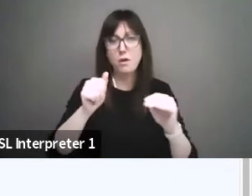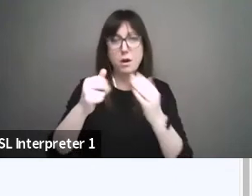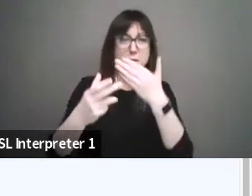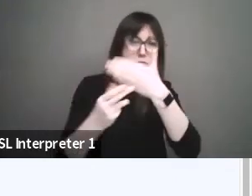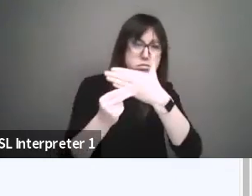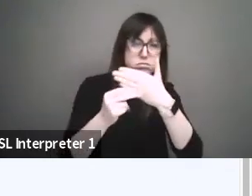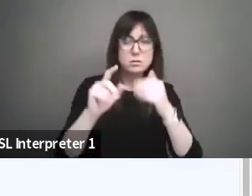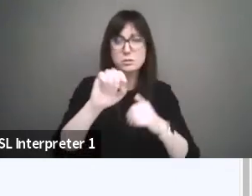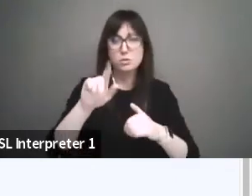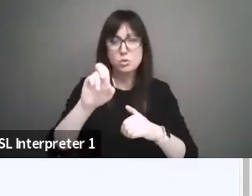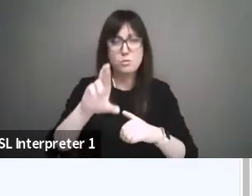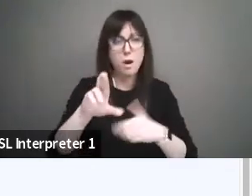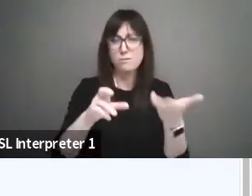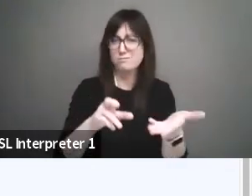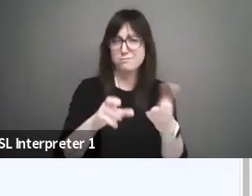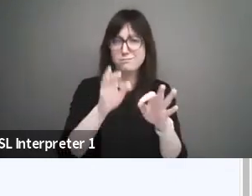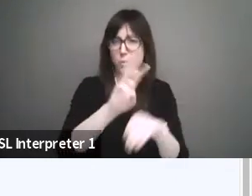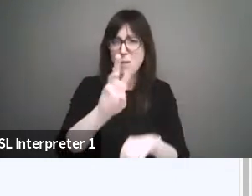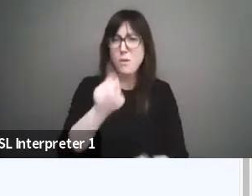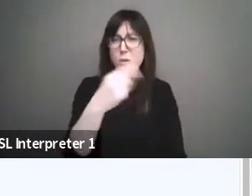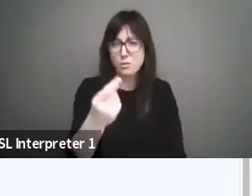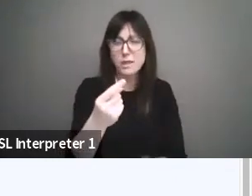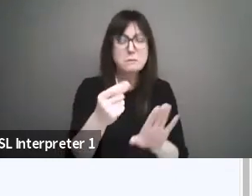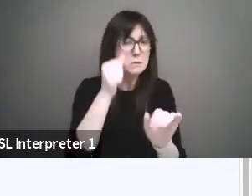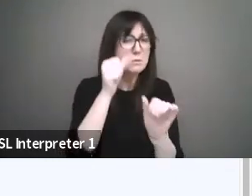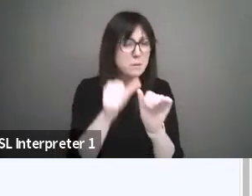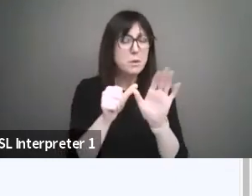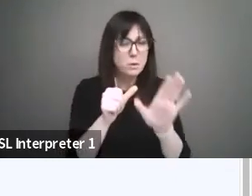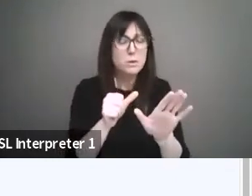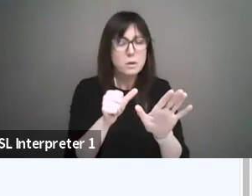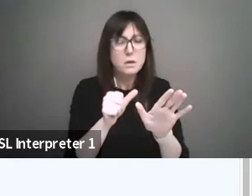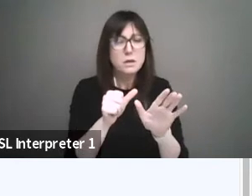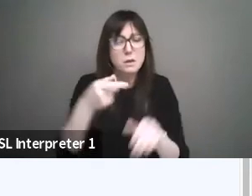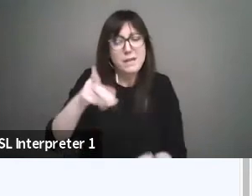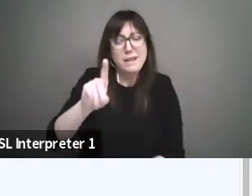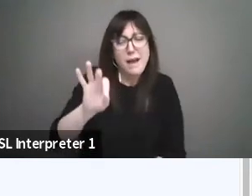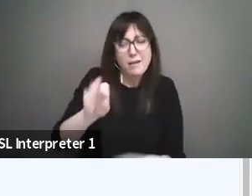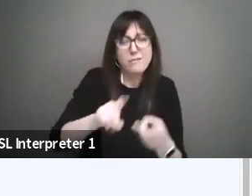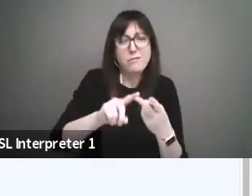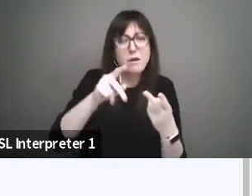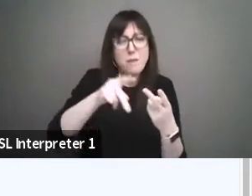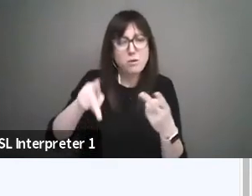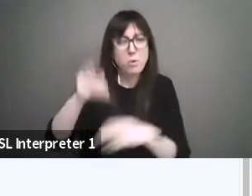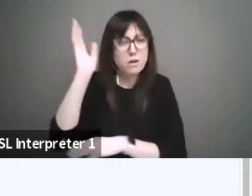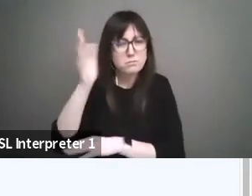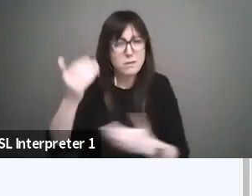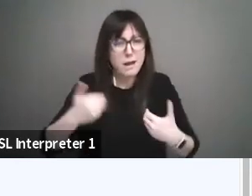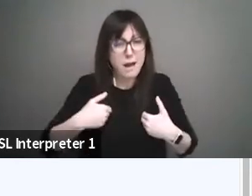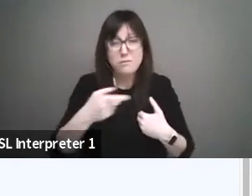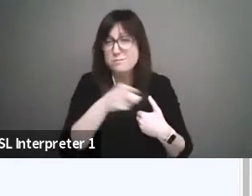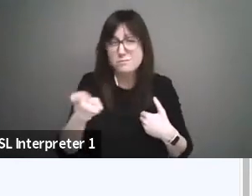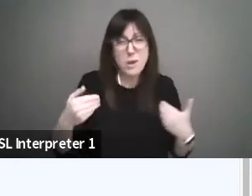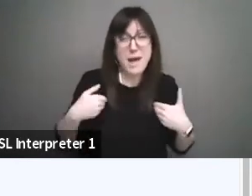It's just the website itself. So keep in mind, there are PDFs or PowerPoint presentations that you guys